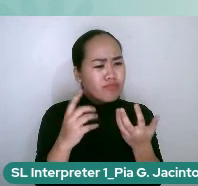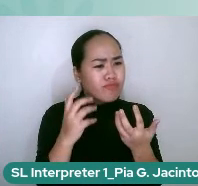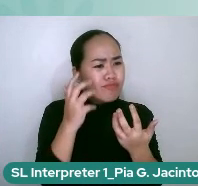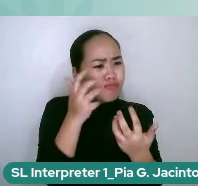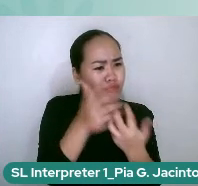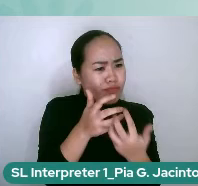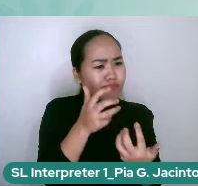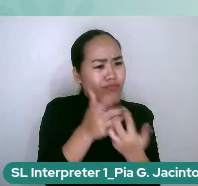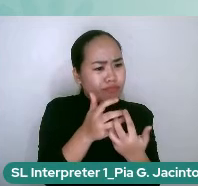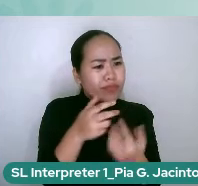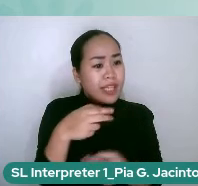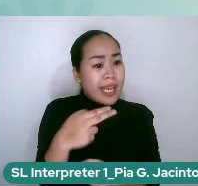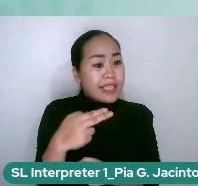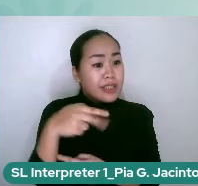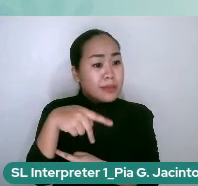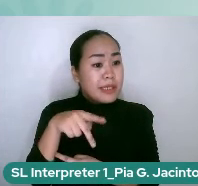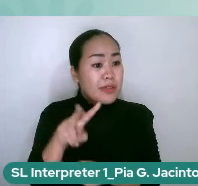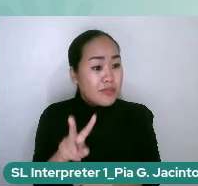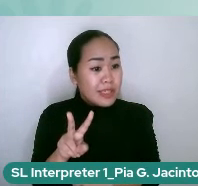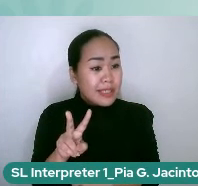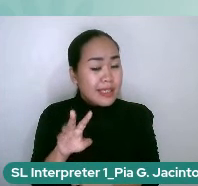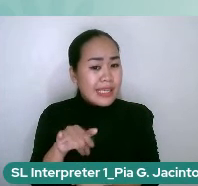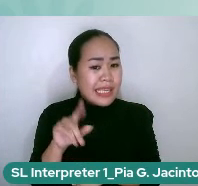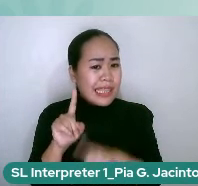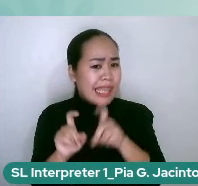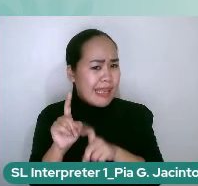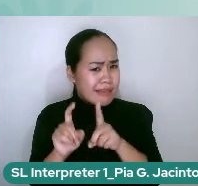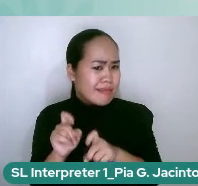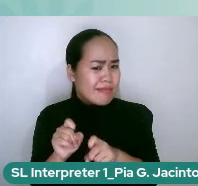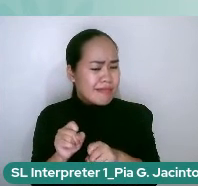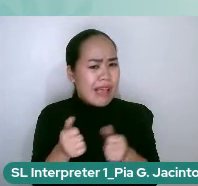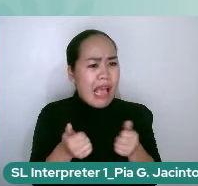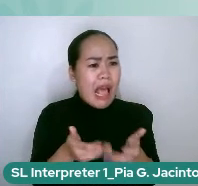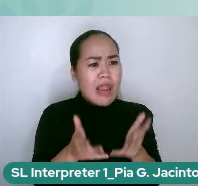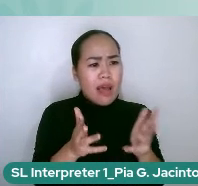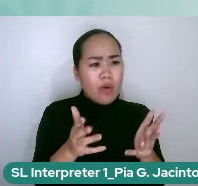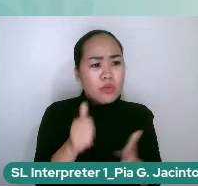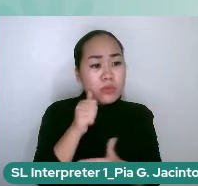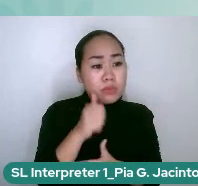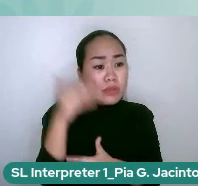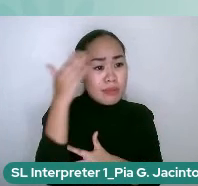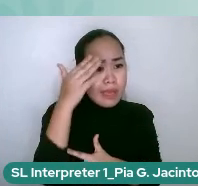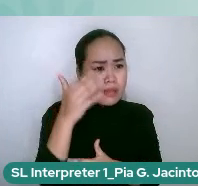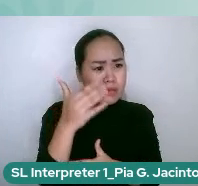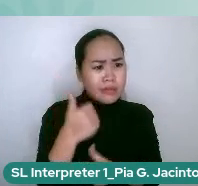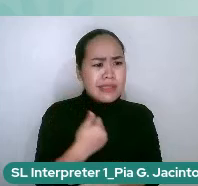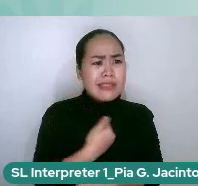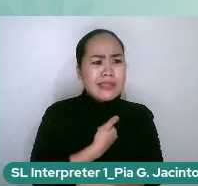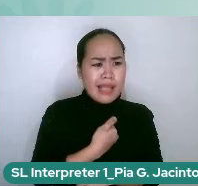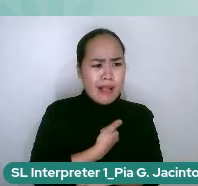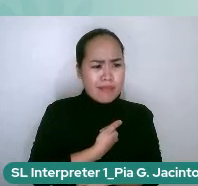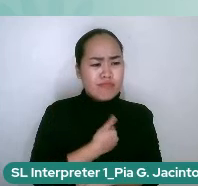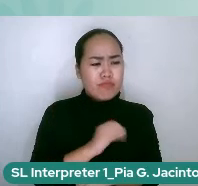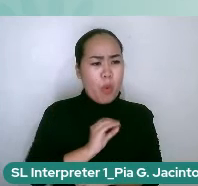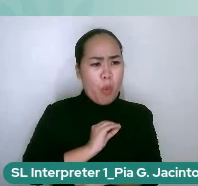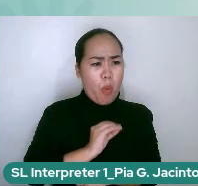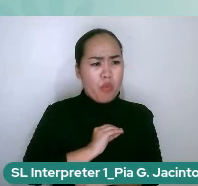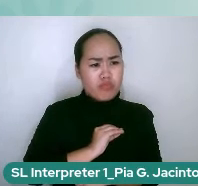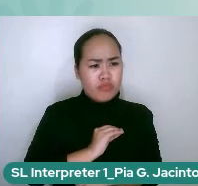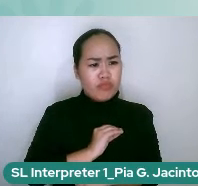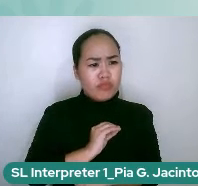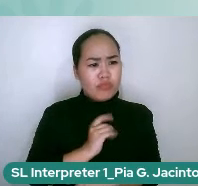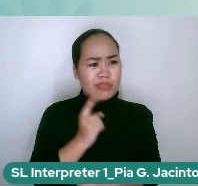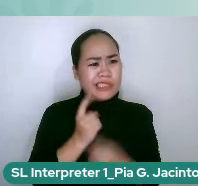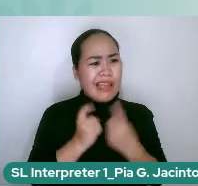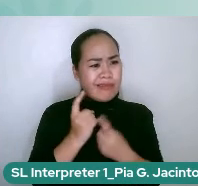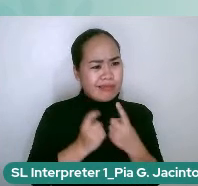testing. This guideline also allows for women to do self-sampling or testing. So we've had